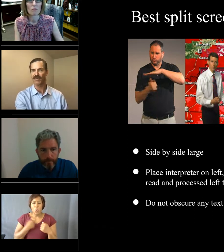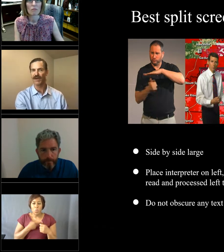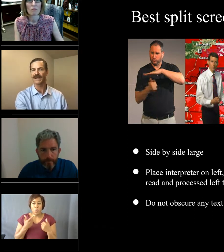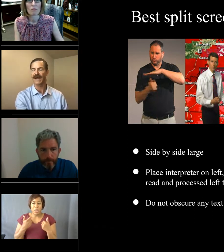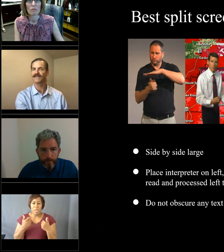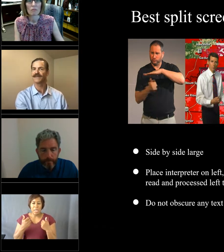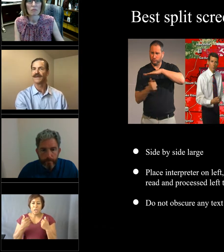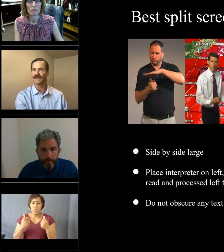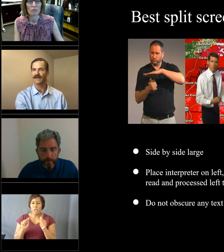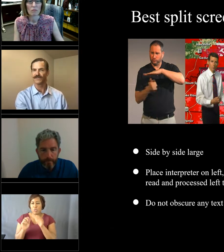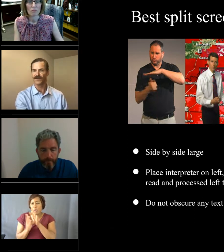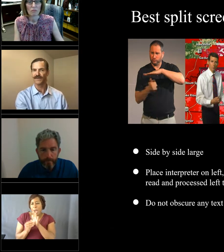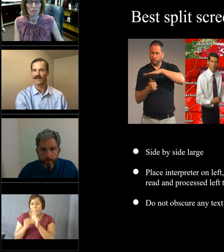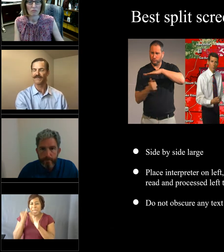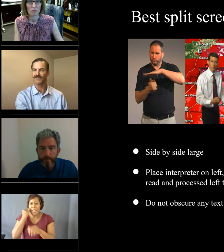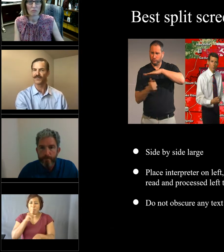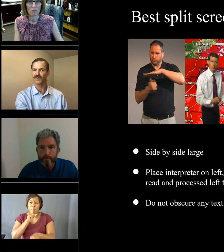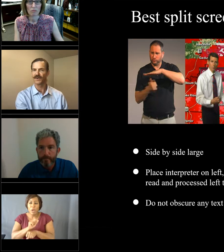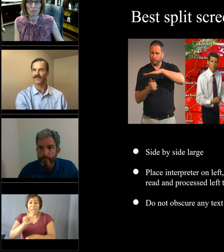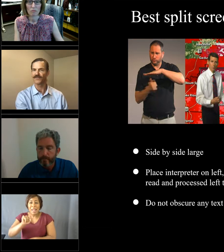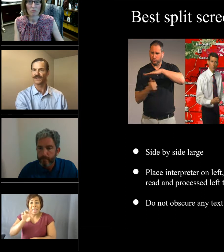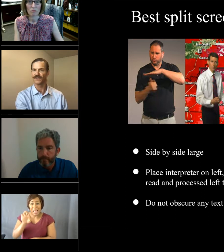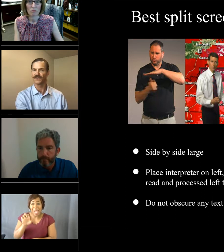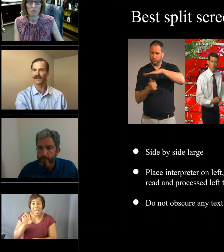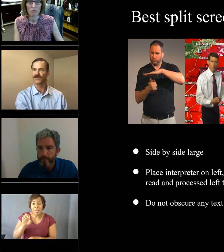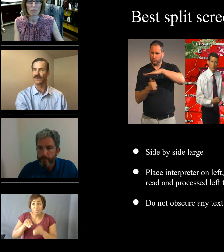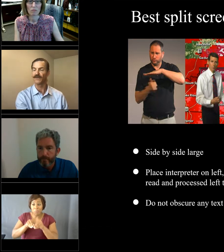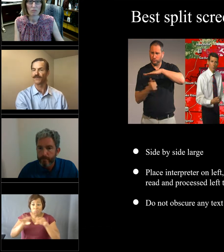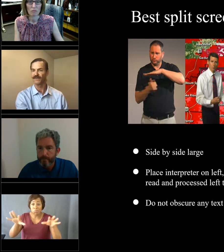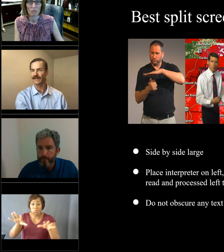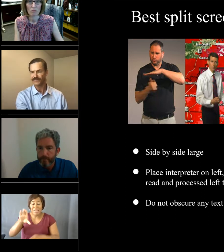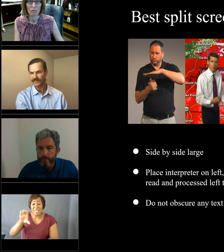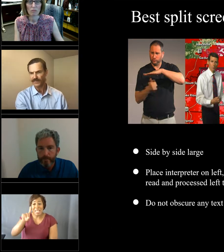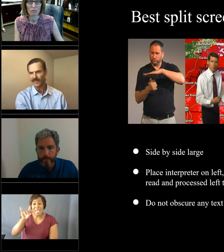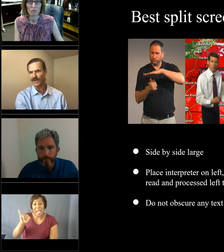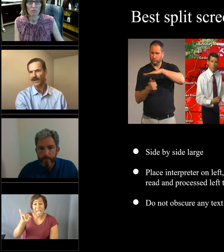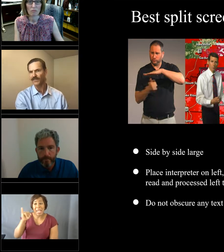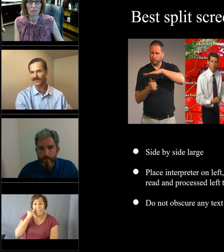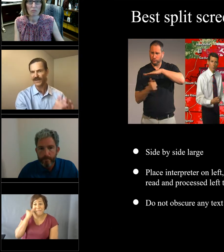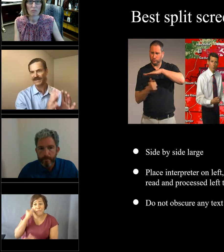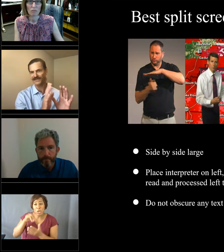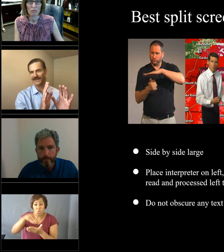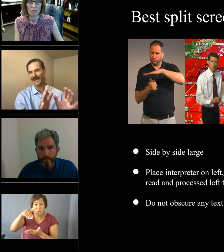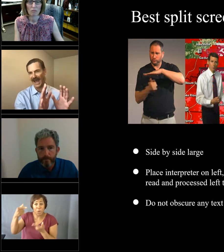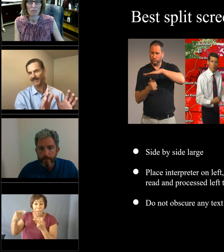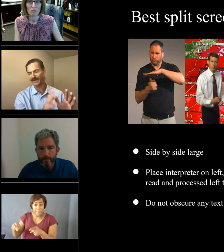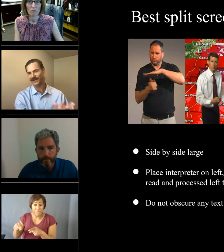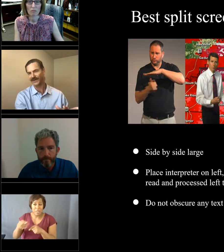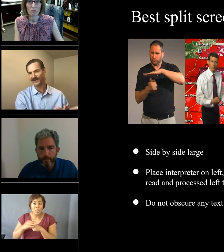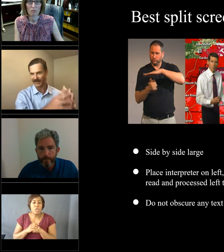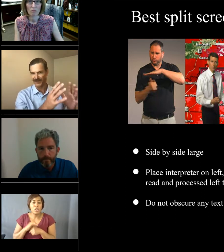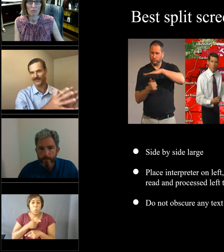live broadcast a certified deaf interpreter on the screen during a tornado event. This actually happened and occurred, like most